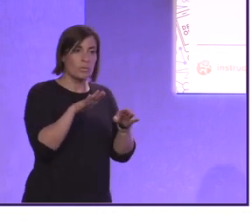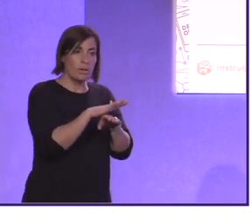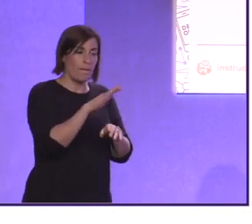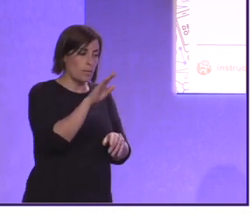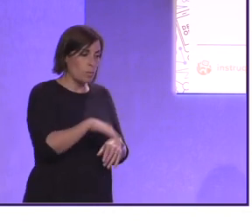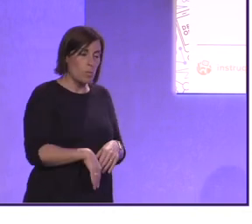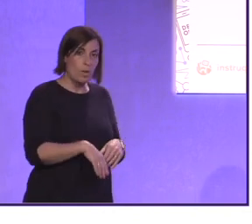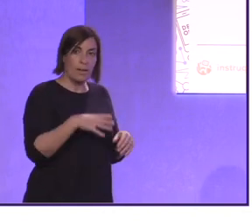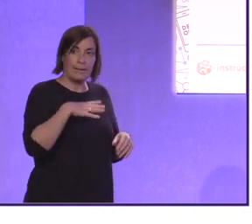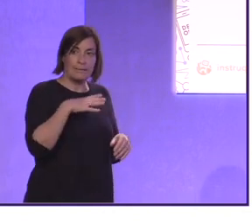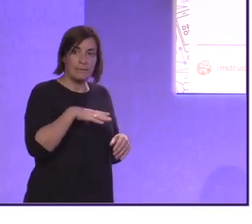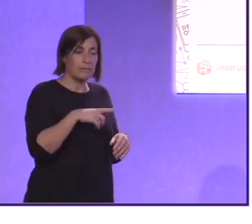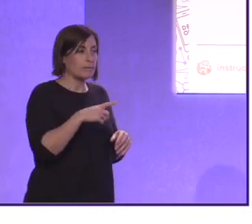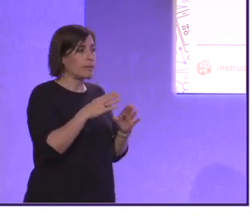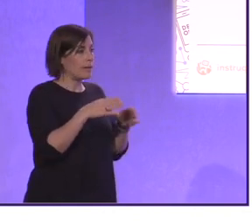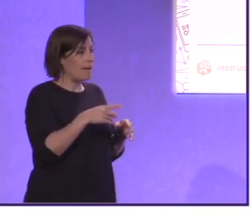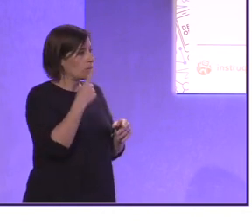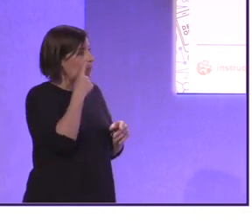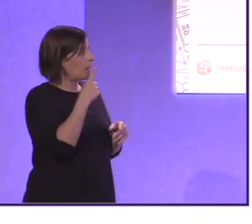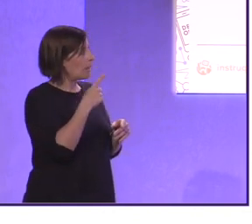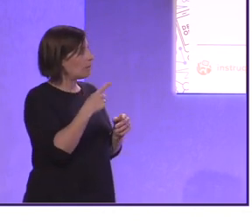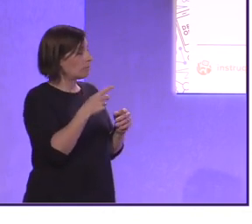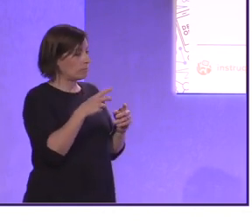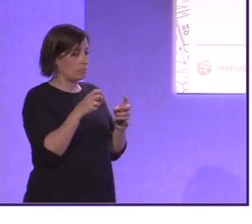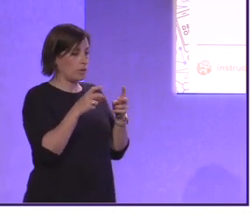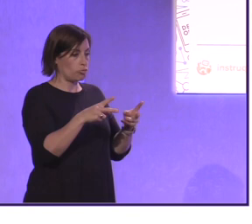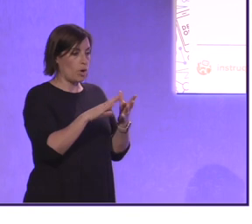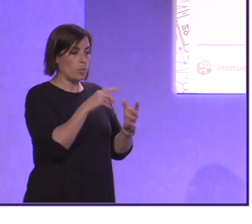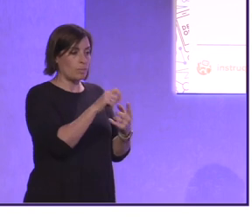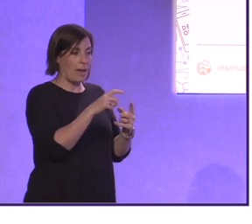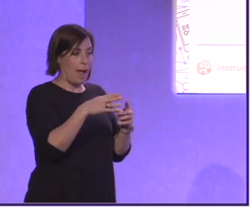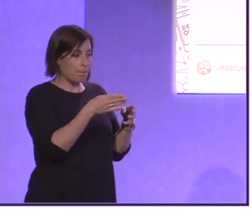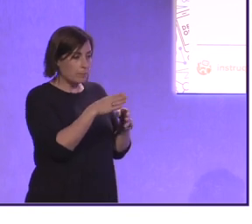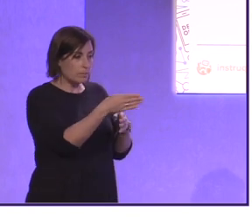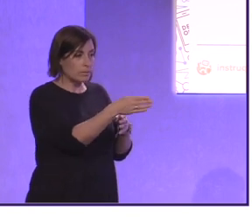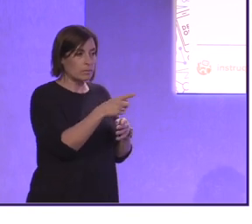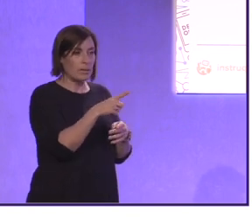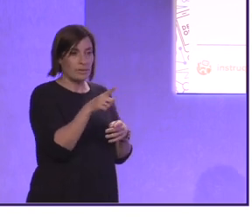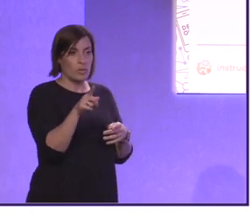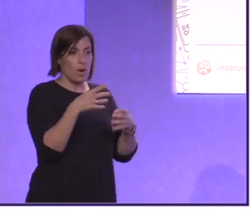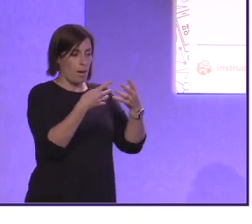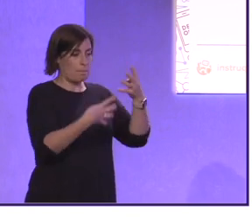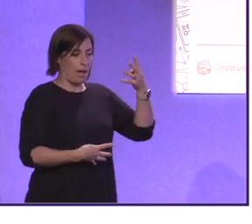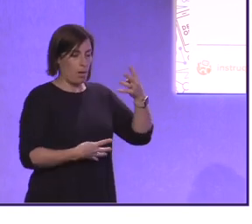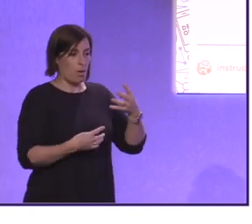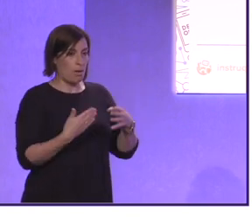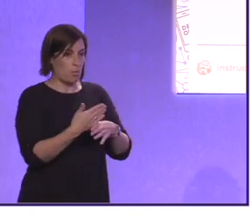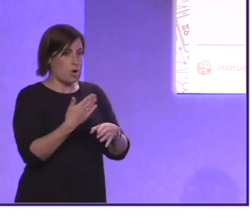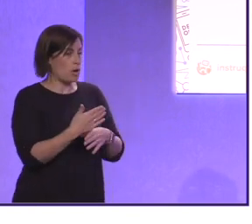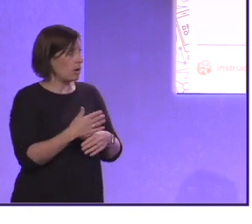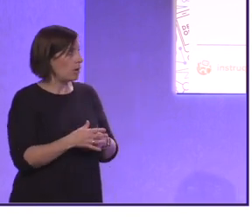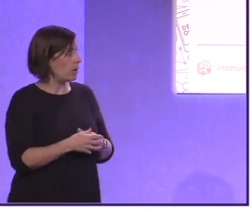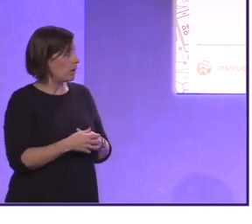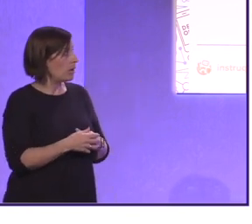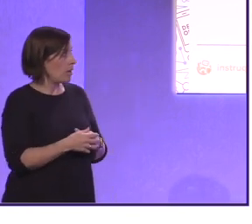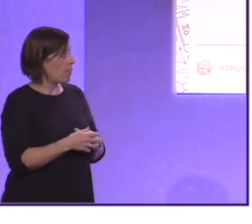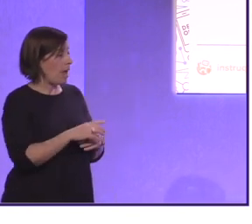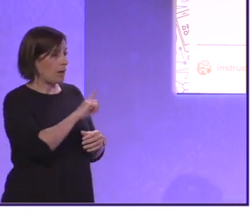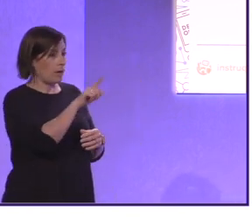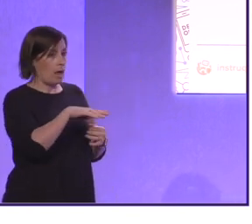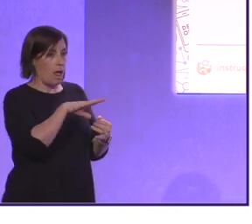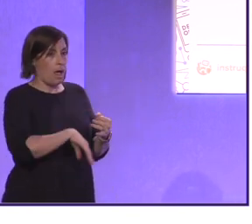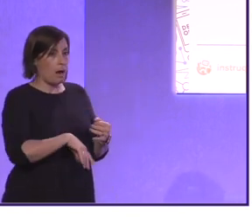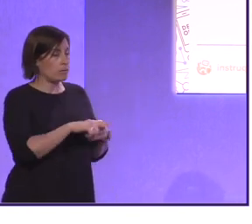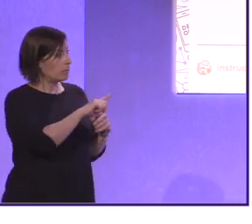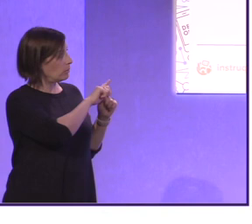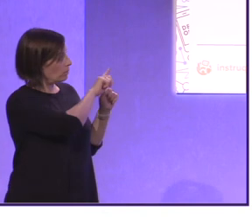them in story maps, roadmaps, your backlog will be coming into this. And then once we have built something,